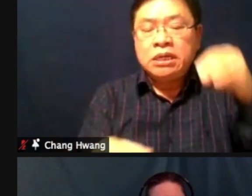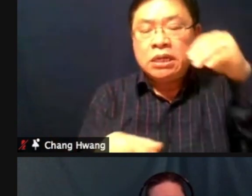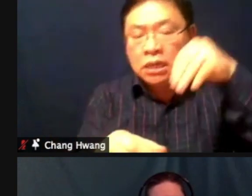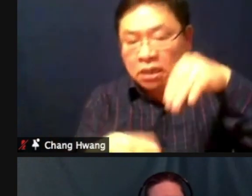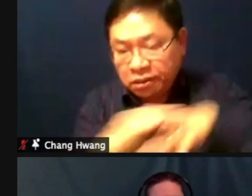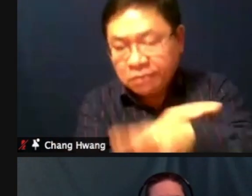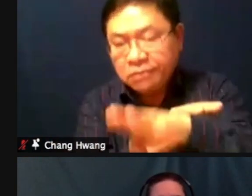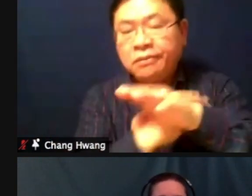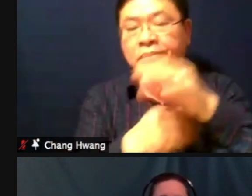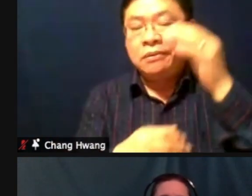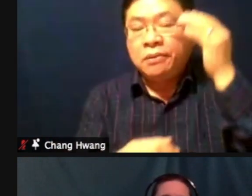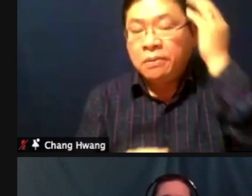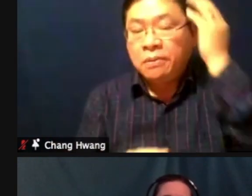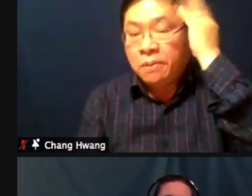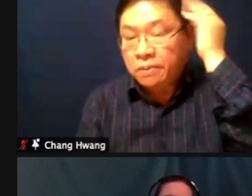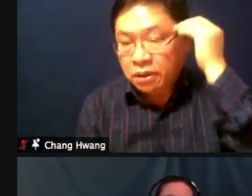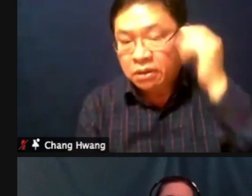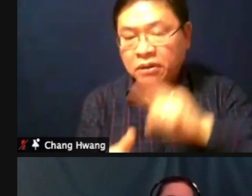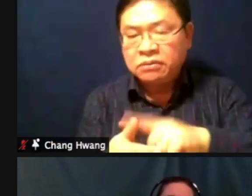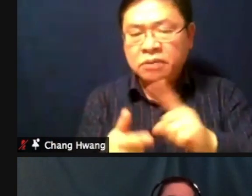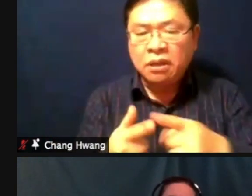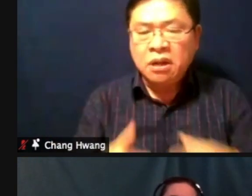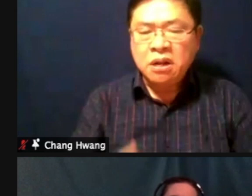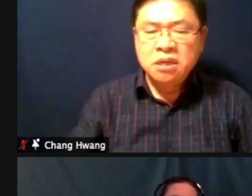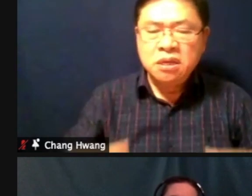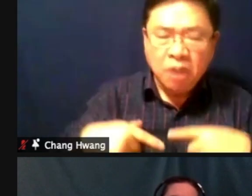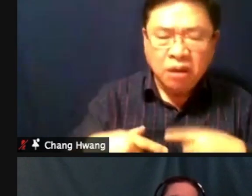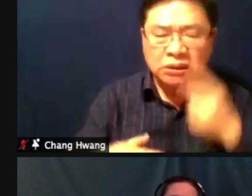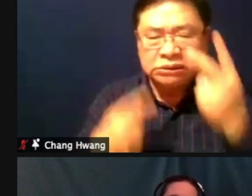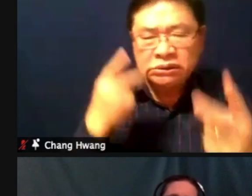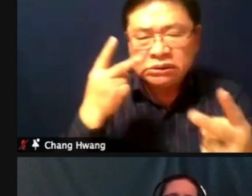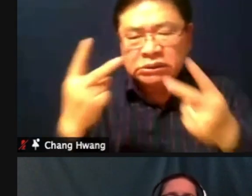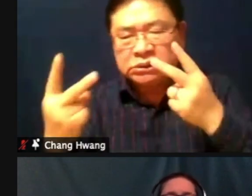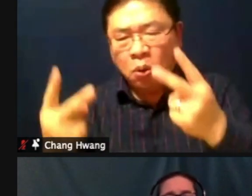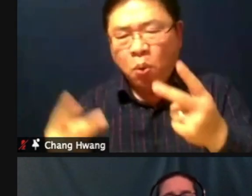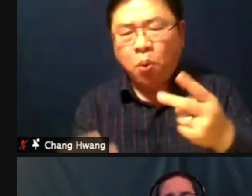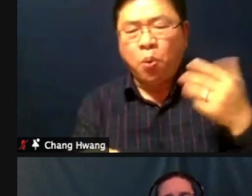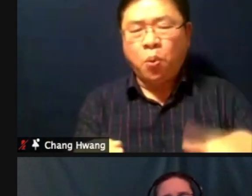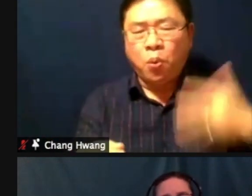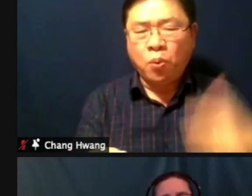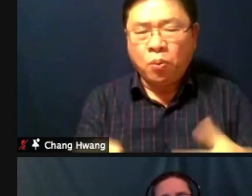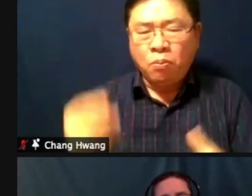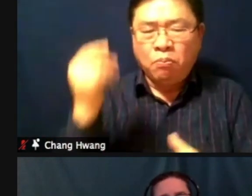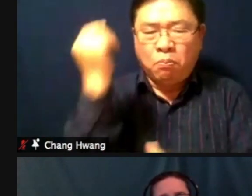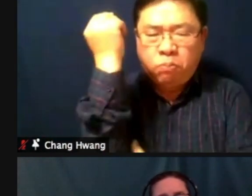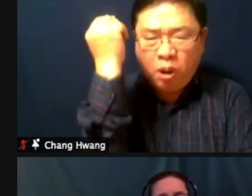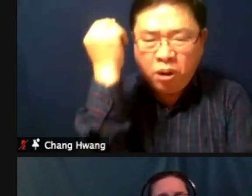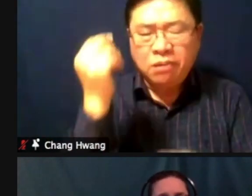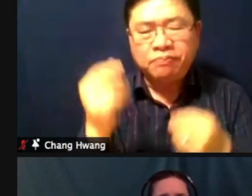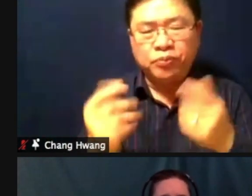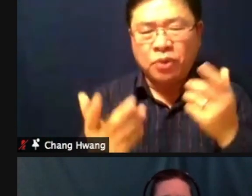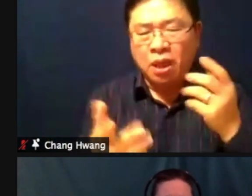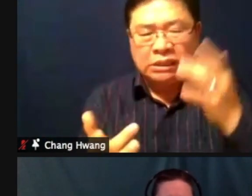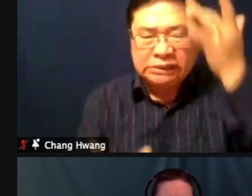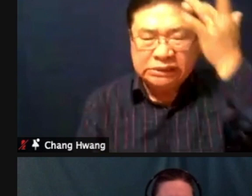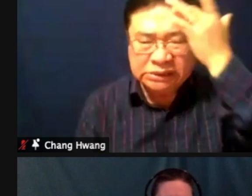Now, while she was there, Dr. Hall, when she arrived in Korea, saw the living conditions that